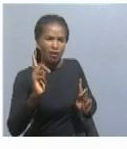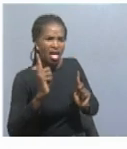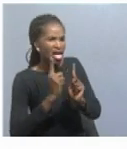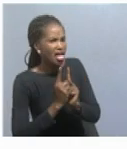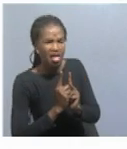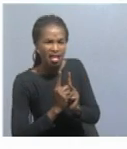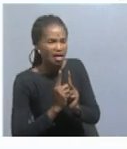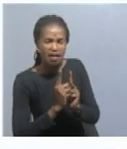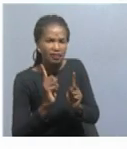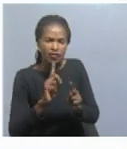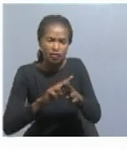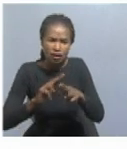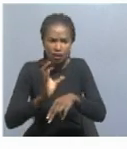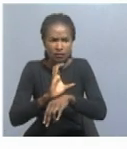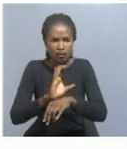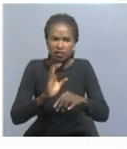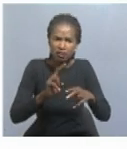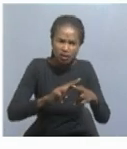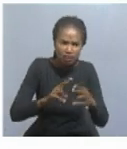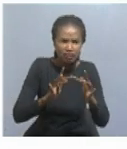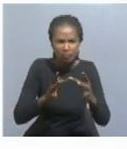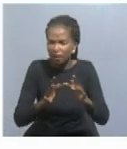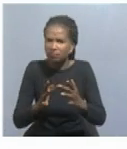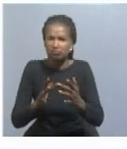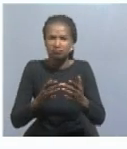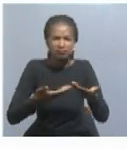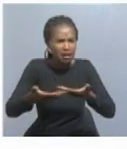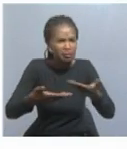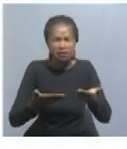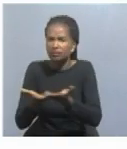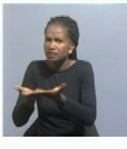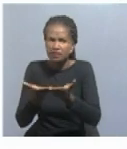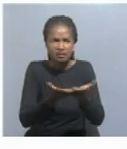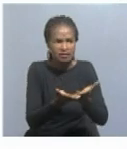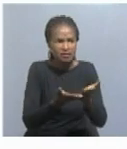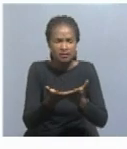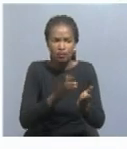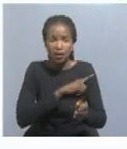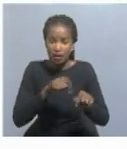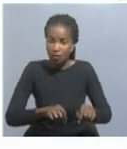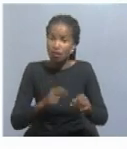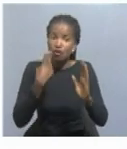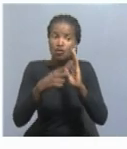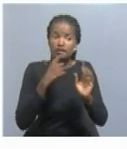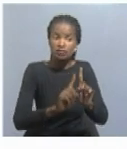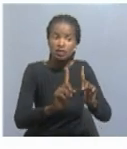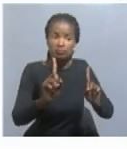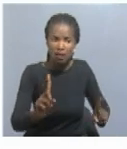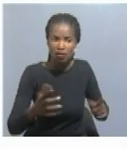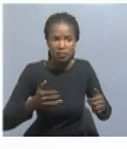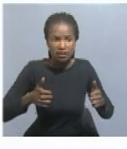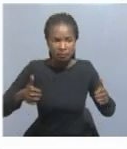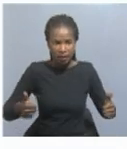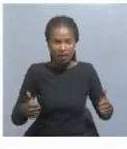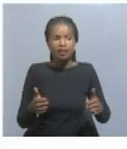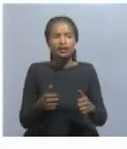case, particularly where we're talking about social distancing. We've had we've been implementing the preferred trader